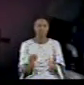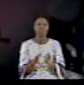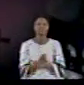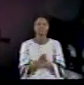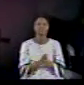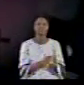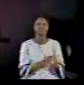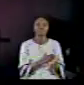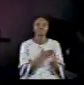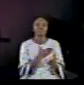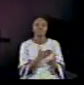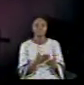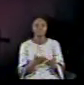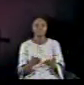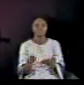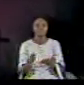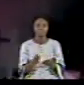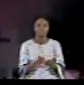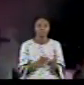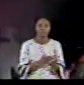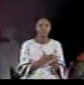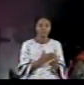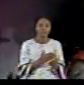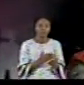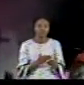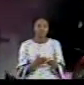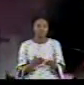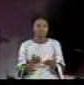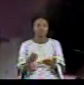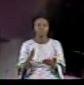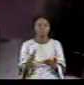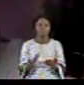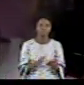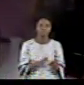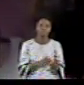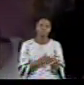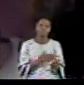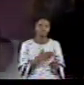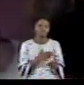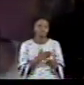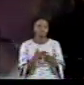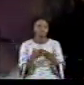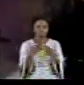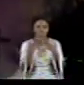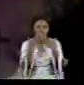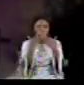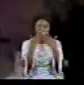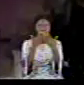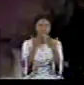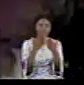Please interview them. We want to begin to entertain the testimonies.